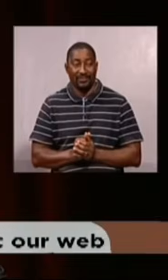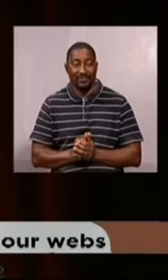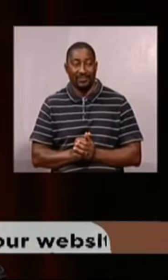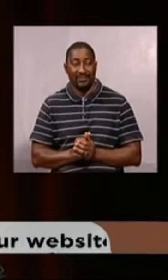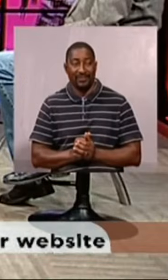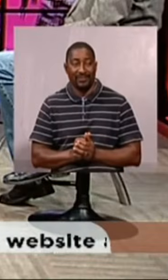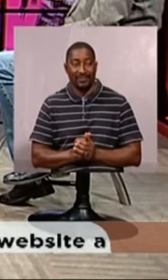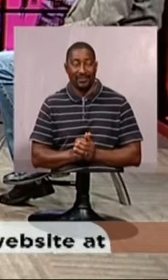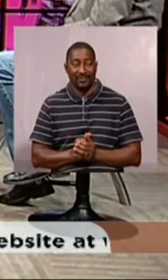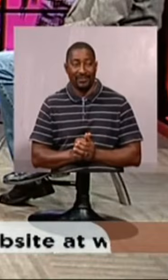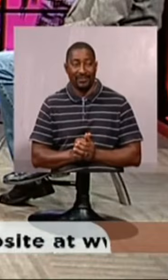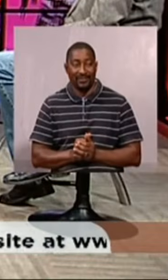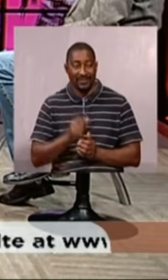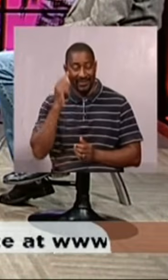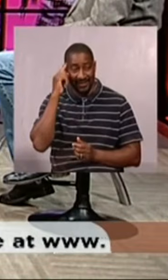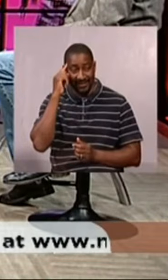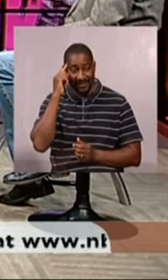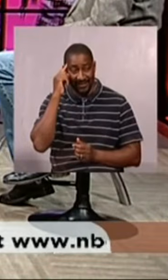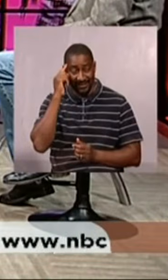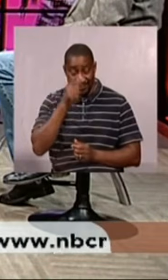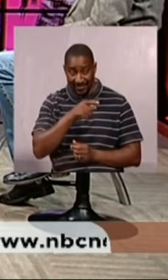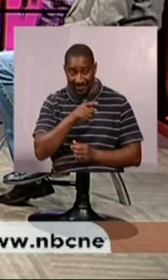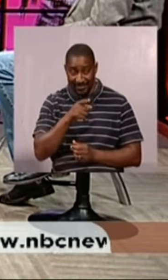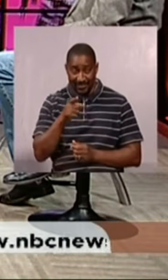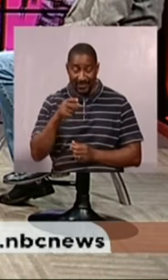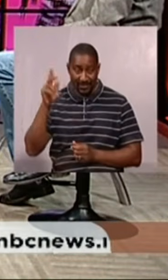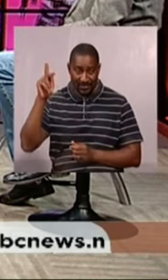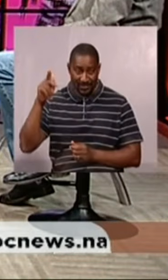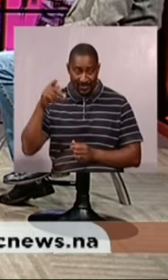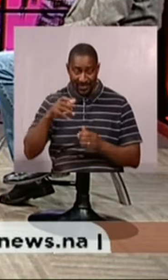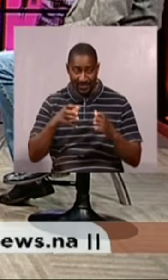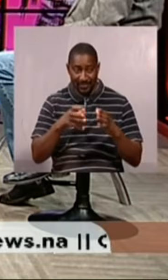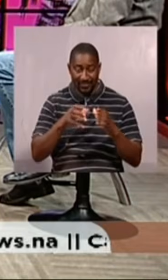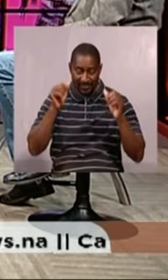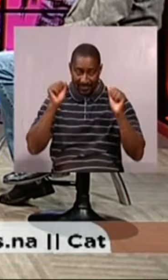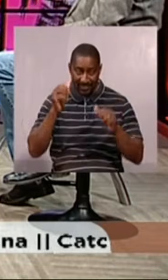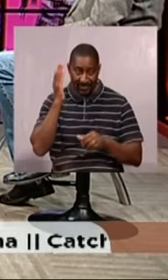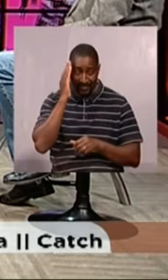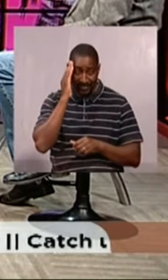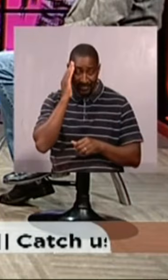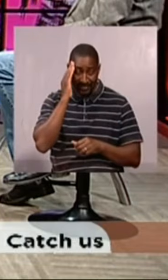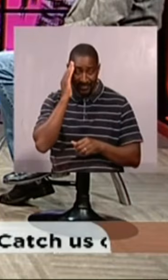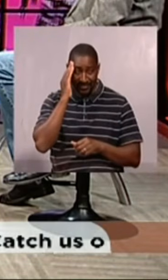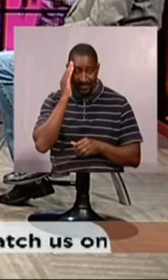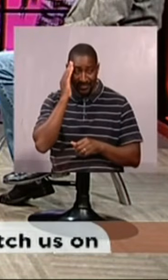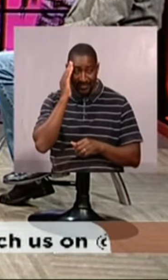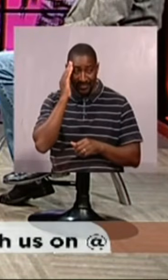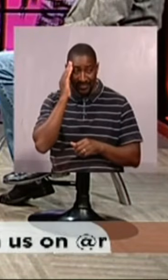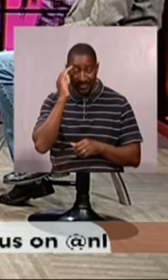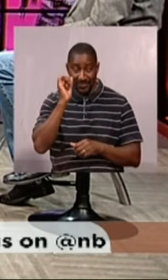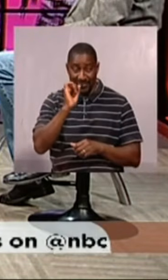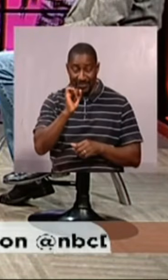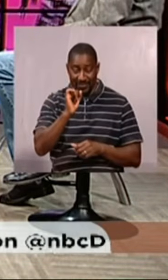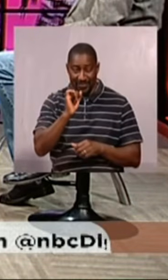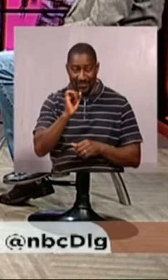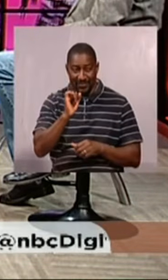thing overall. And I think those that are the face of a political party, they should know that their private brand equity remains the